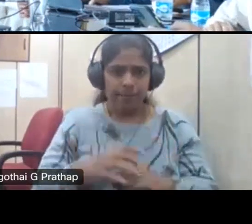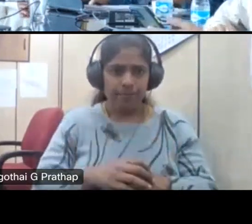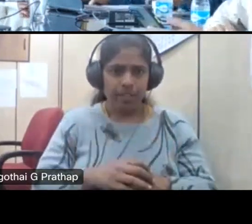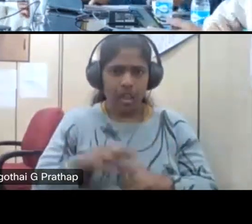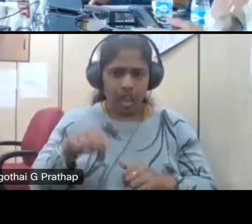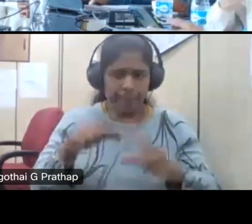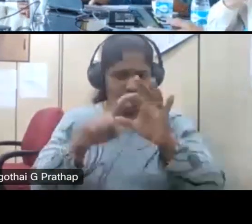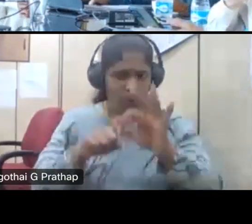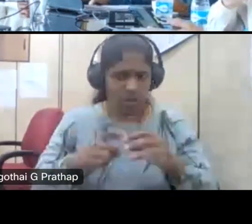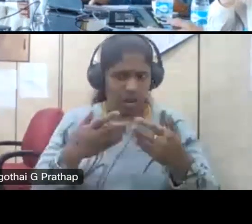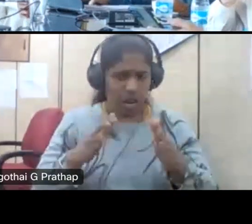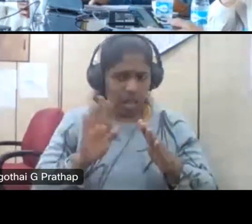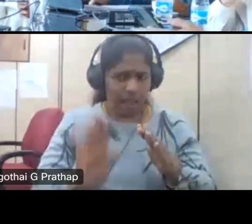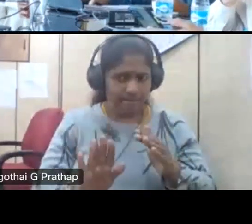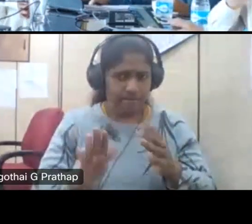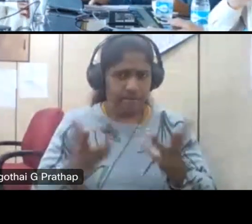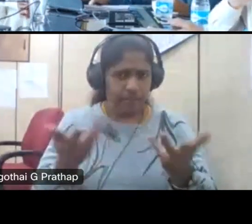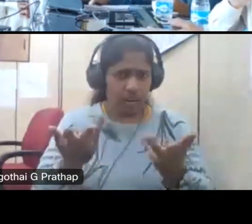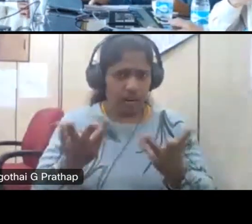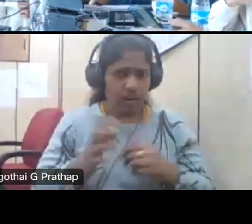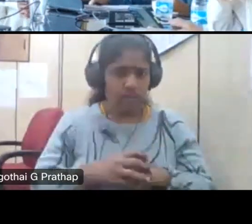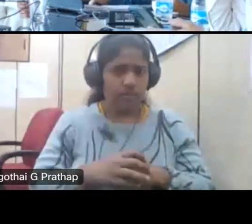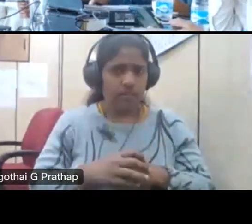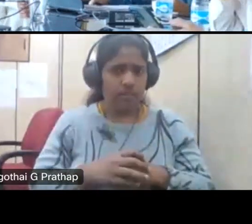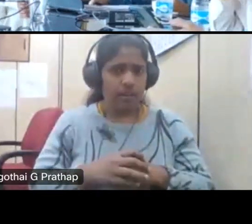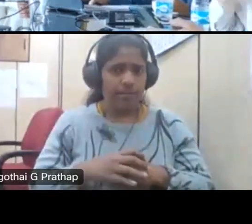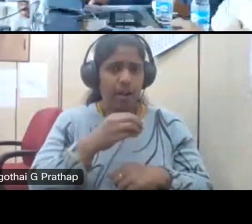the heart, the question session?